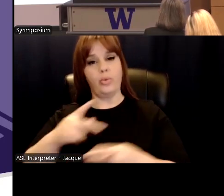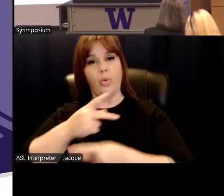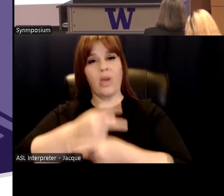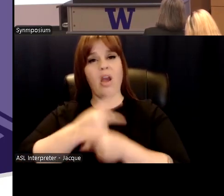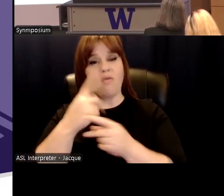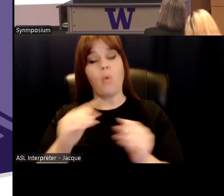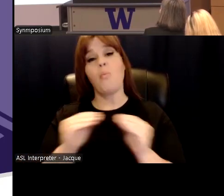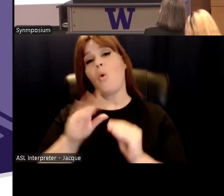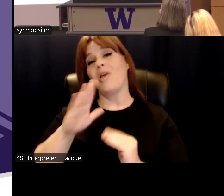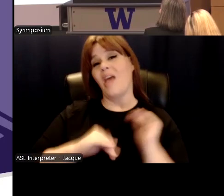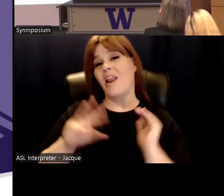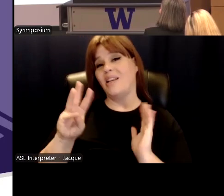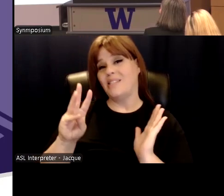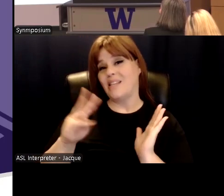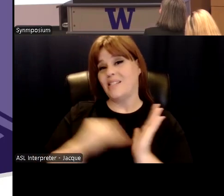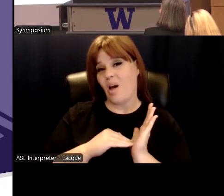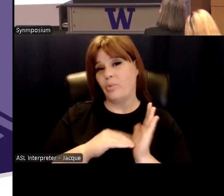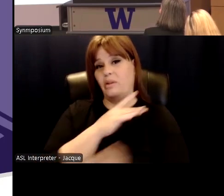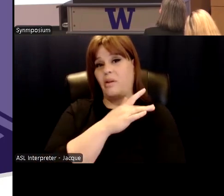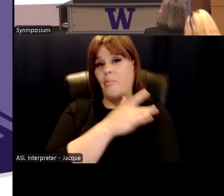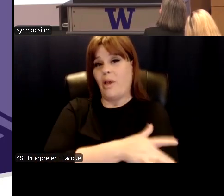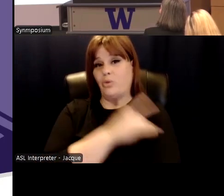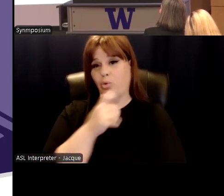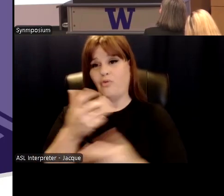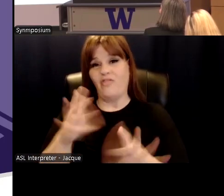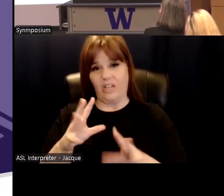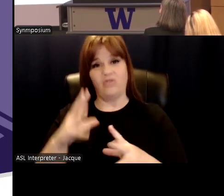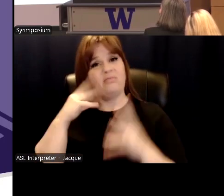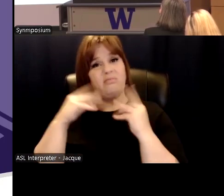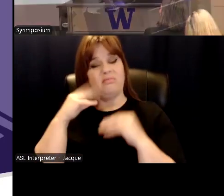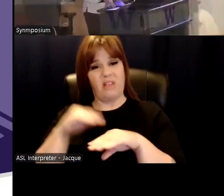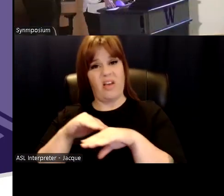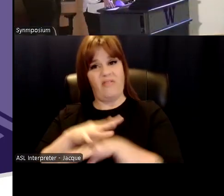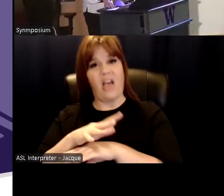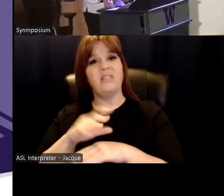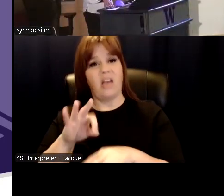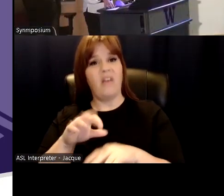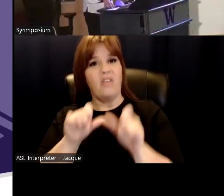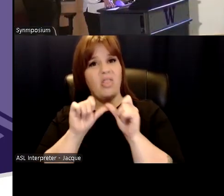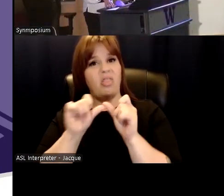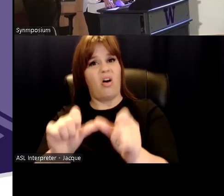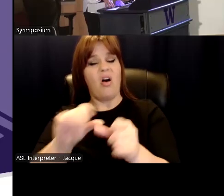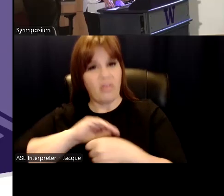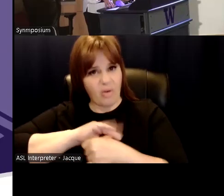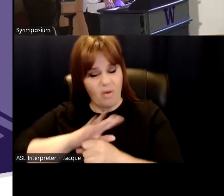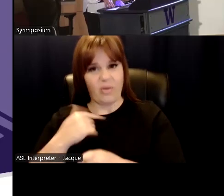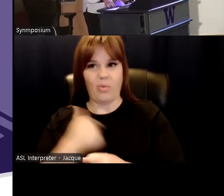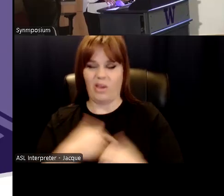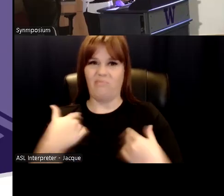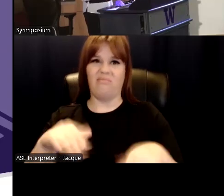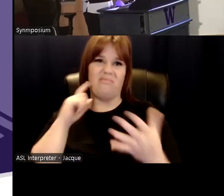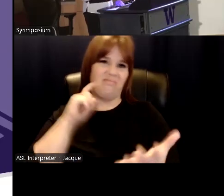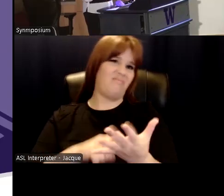over 6,000 patients who are affected by long COVID. But we recognize that there